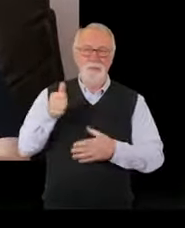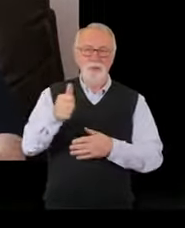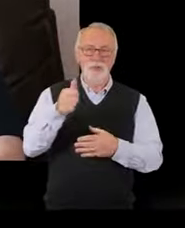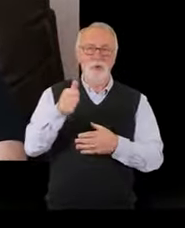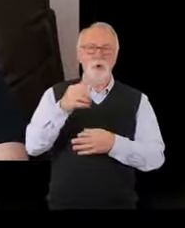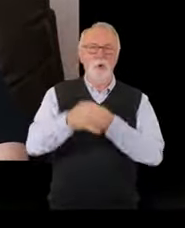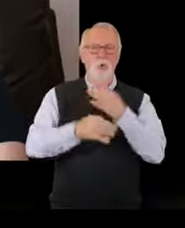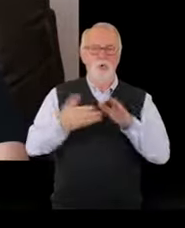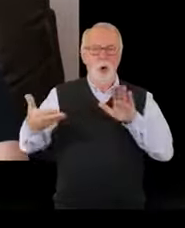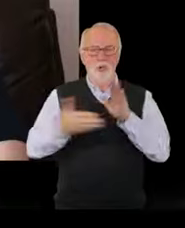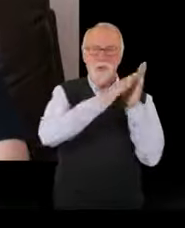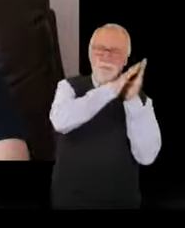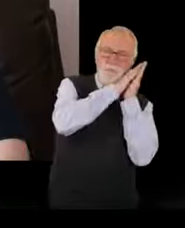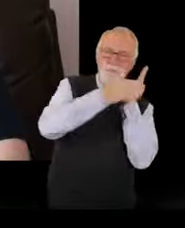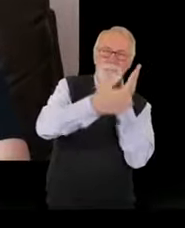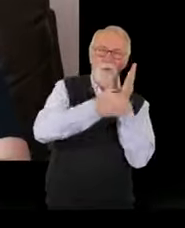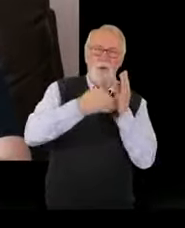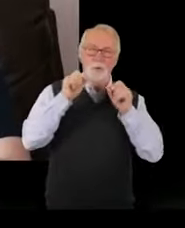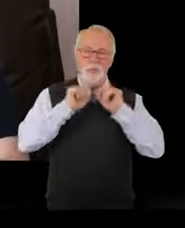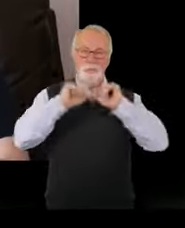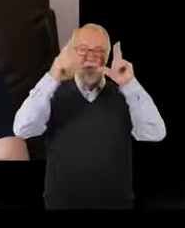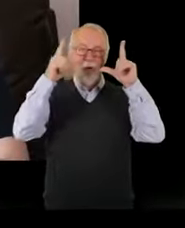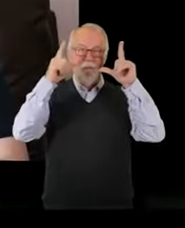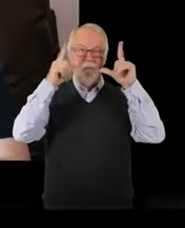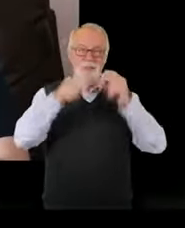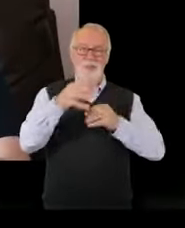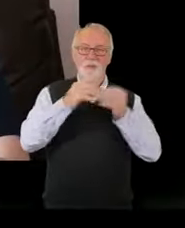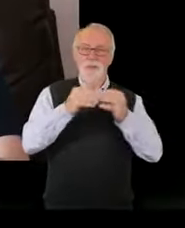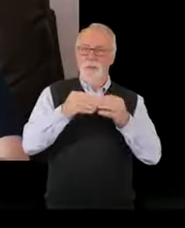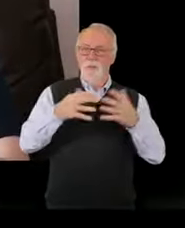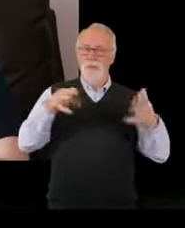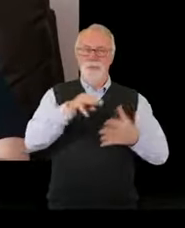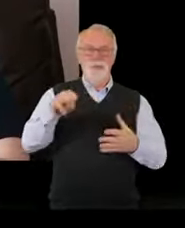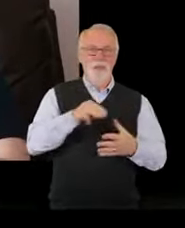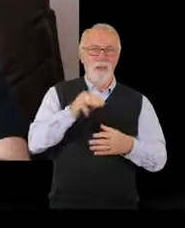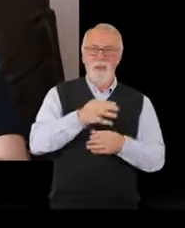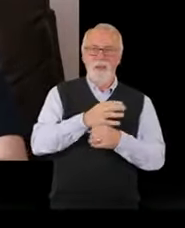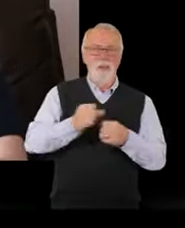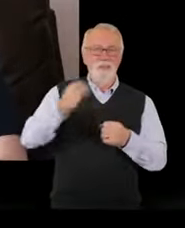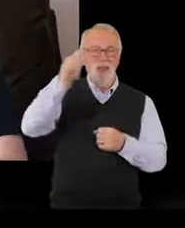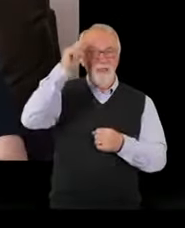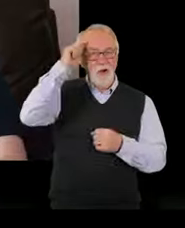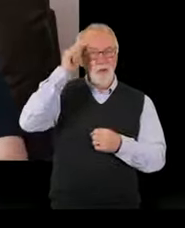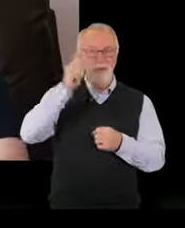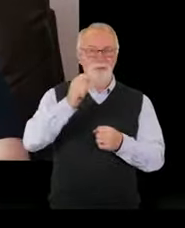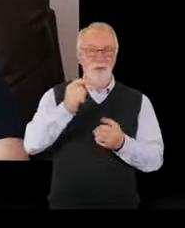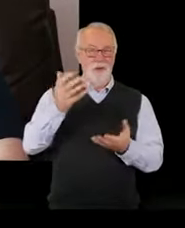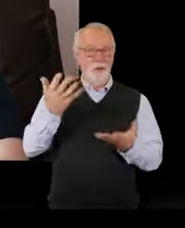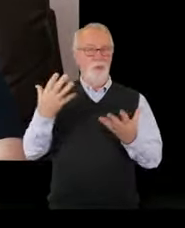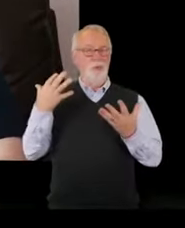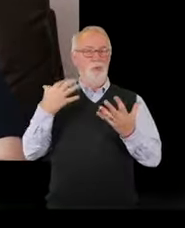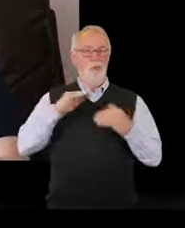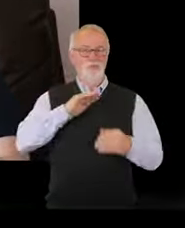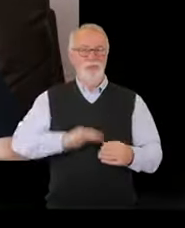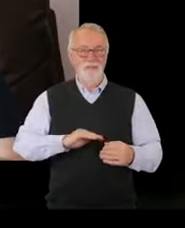will wake me up. And that has been something that, although I think most people wouldn't even think about it, it's a big word off my mind in many